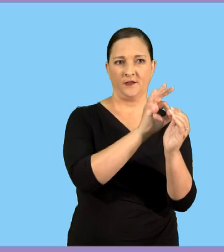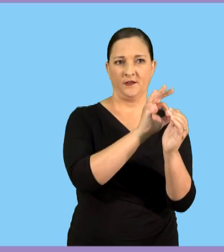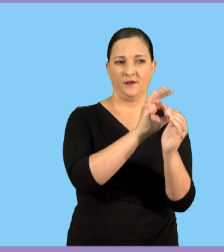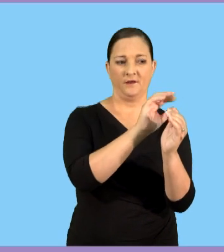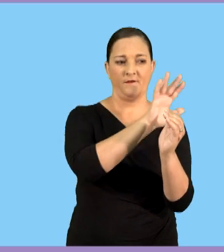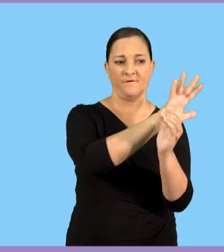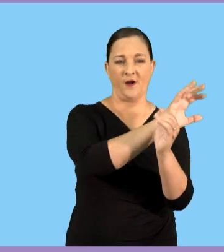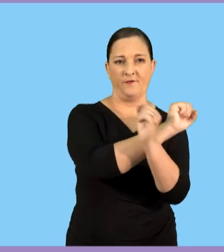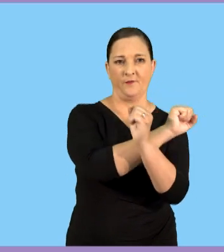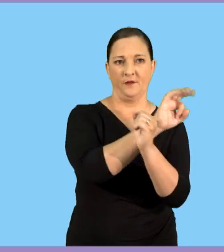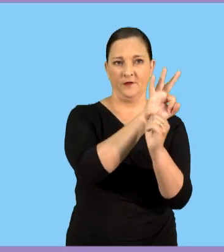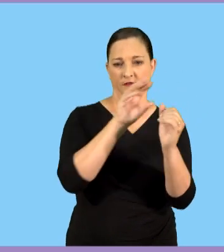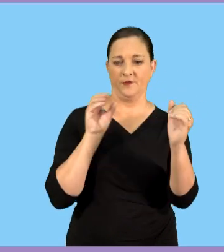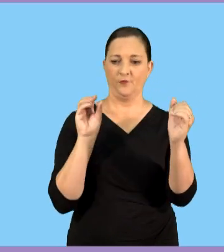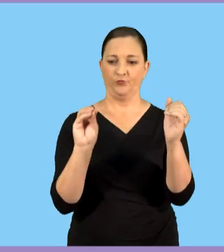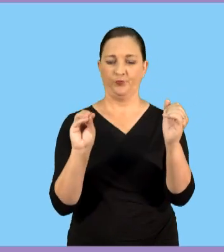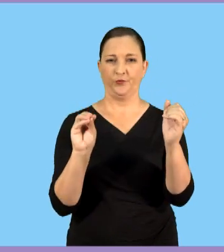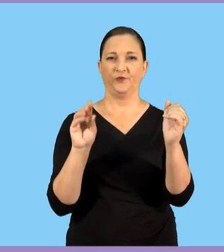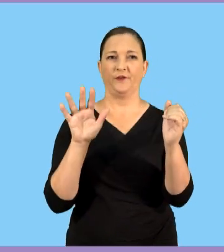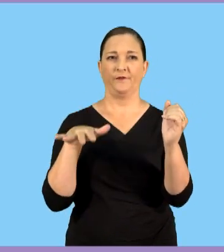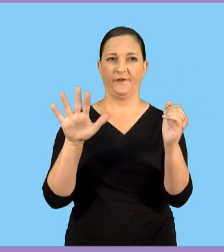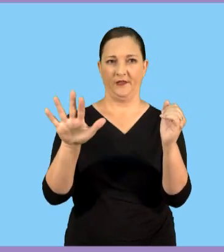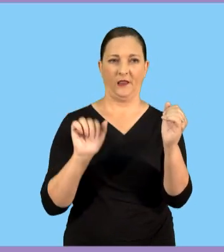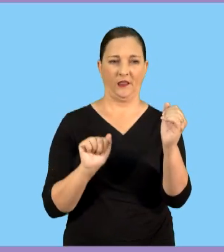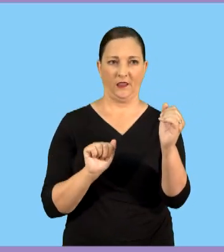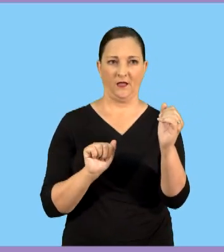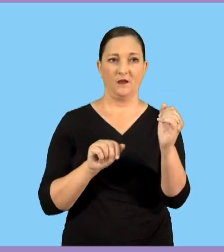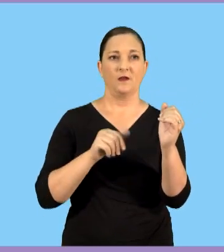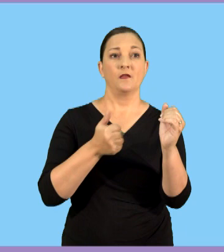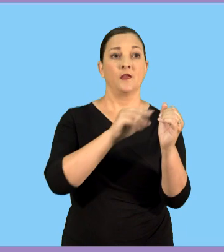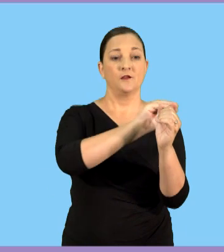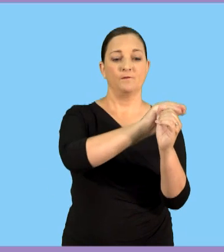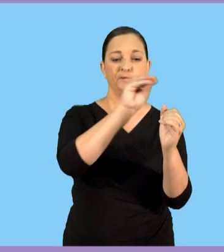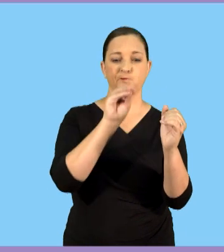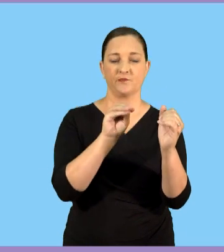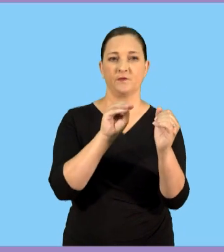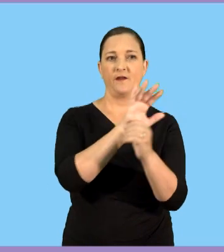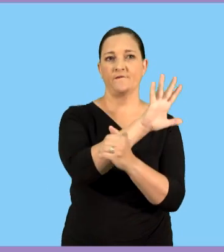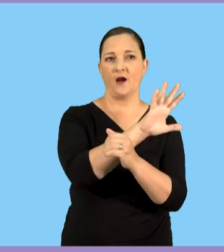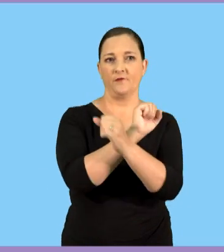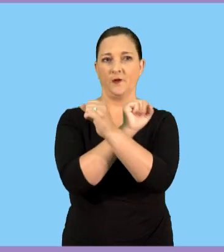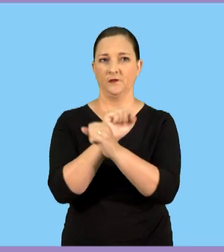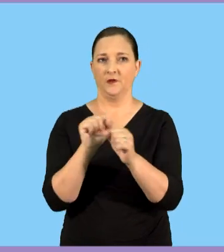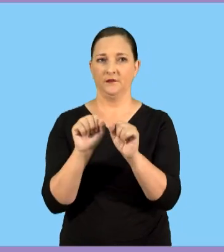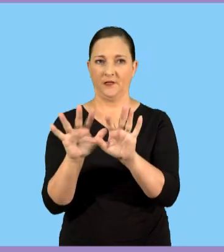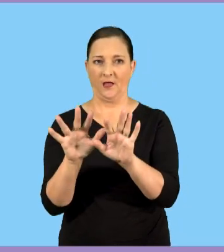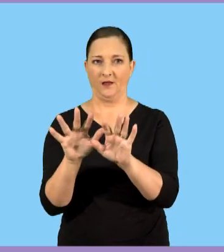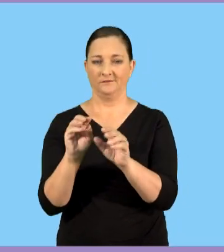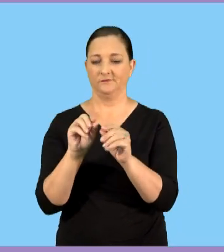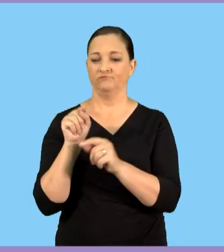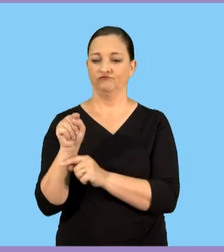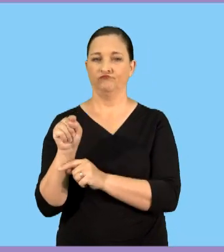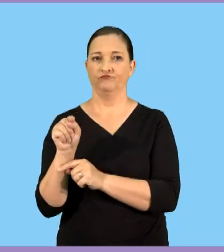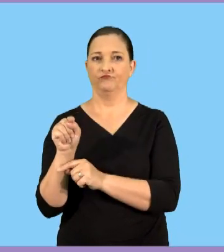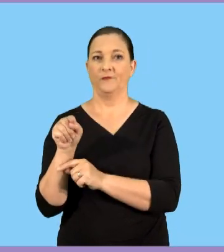multiplied by 3, which gives me an answer of 15, and I'm going to add that to 5 multiplied by 10, and